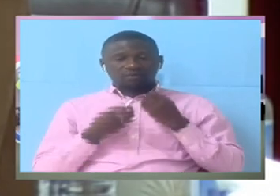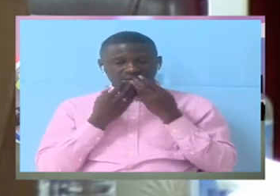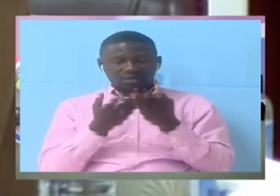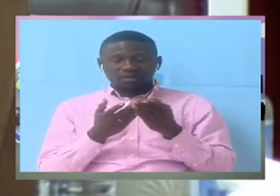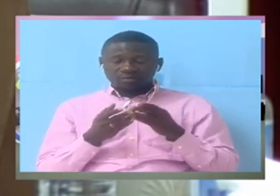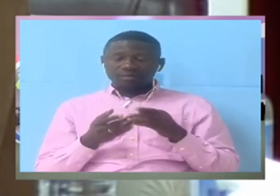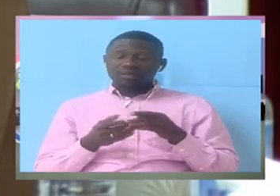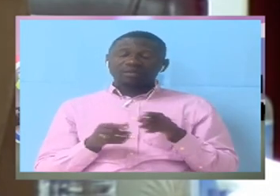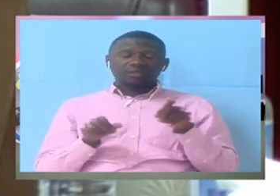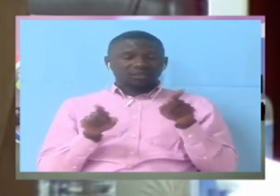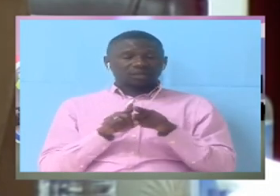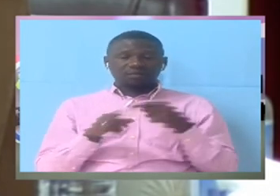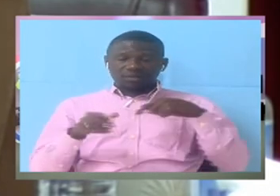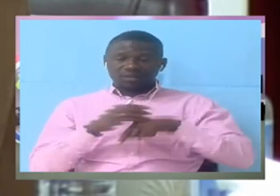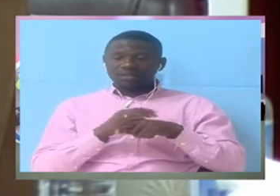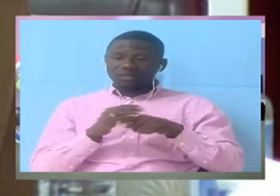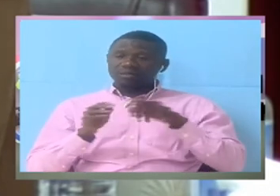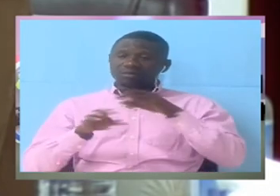hall here